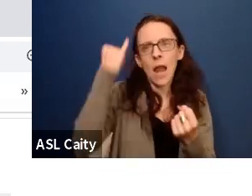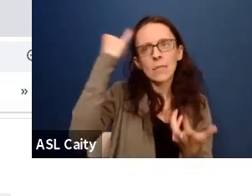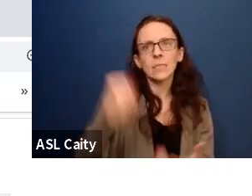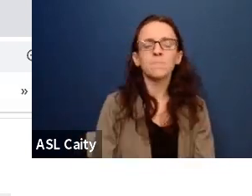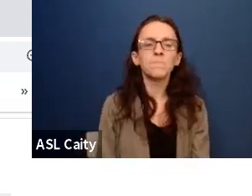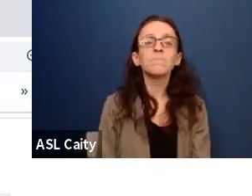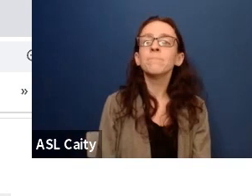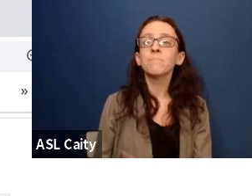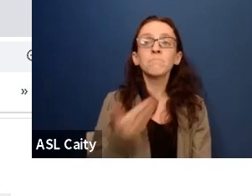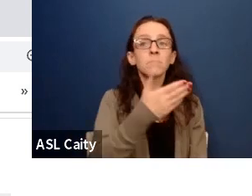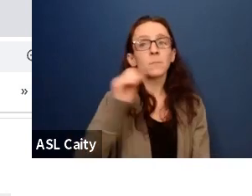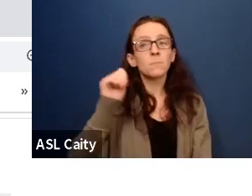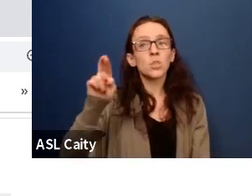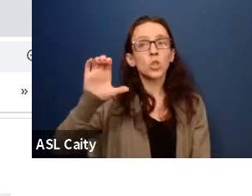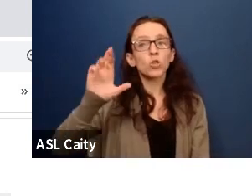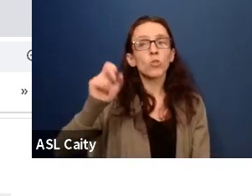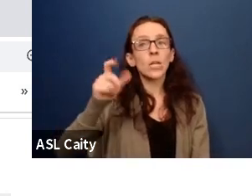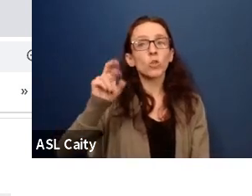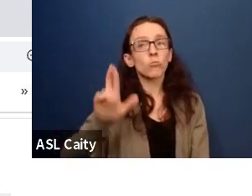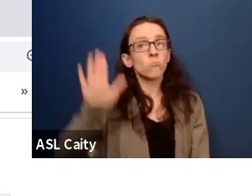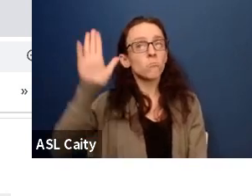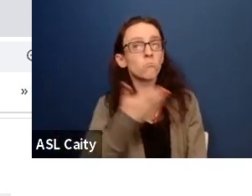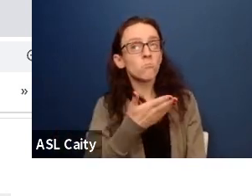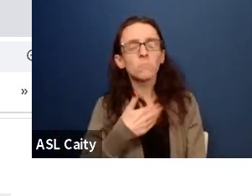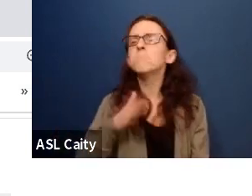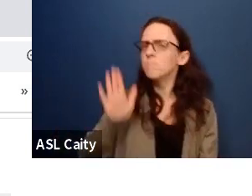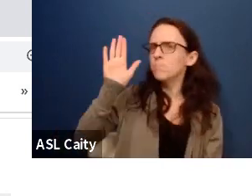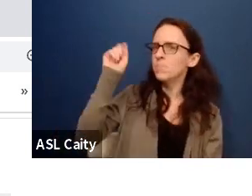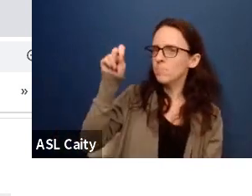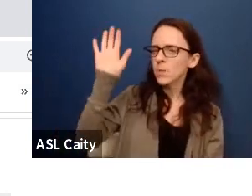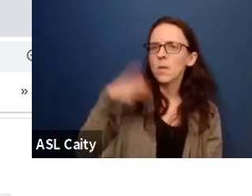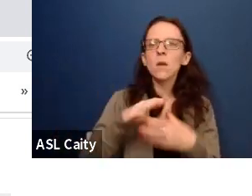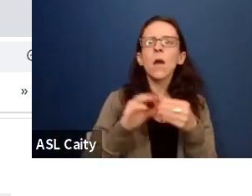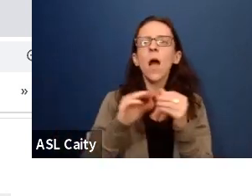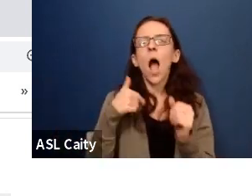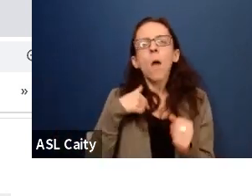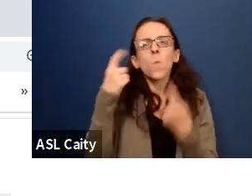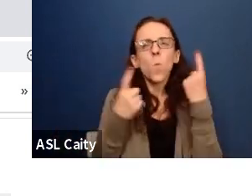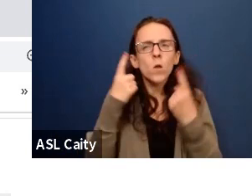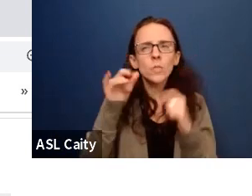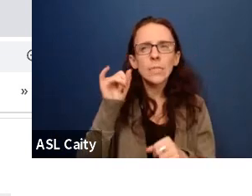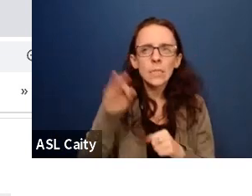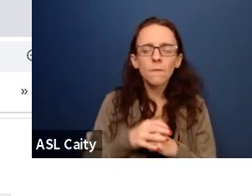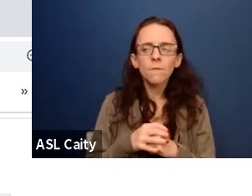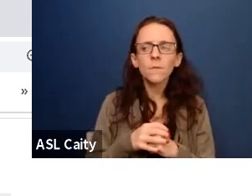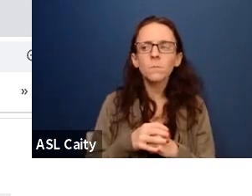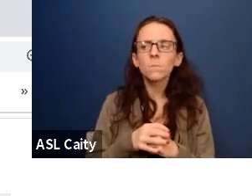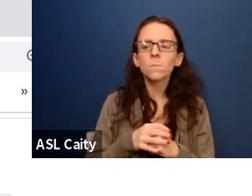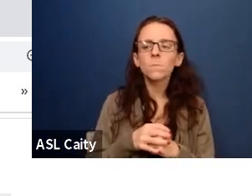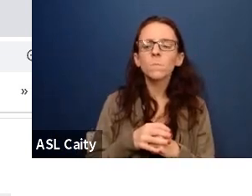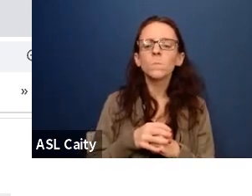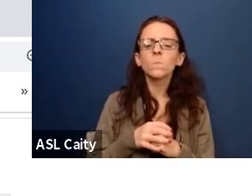Mr. Kreger? Wonder if to that end, there'd be a way to show what